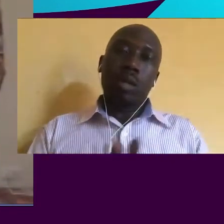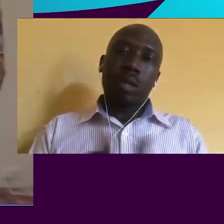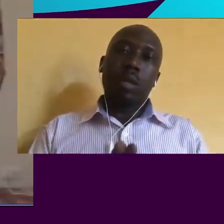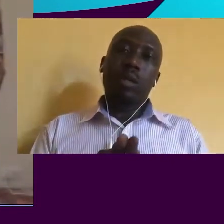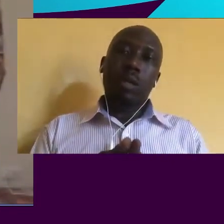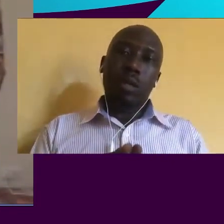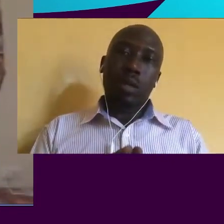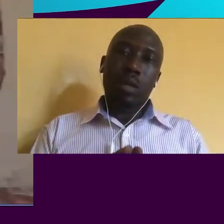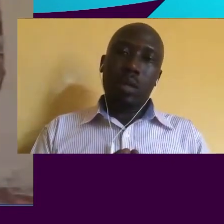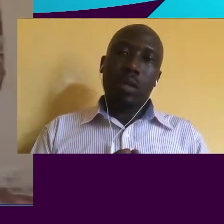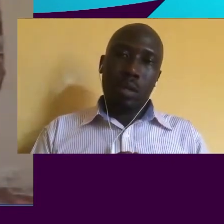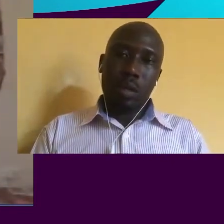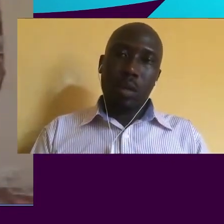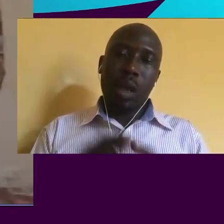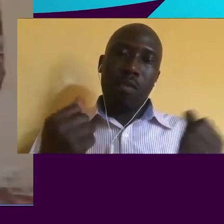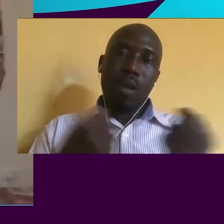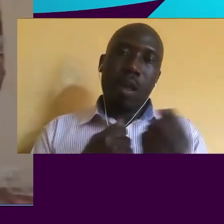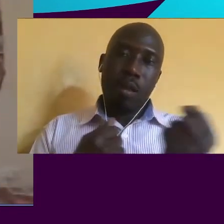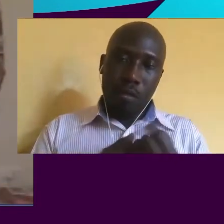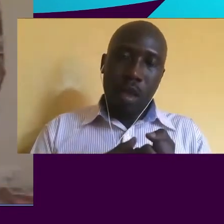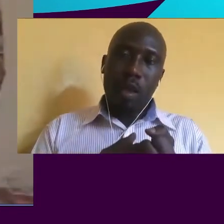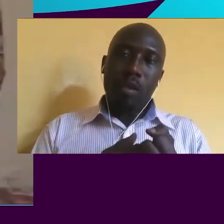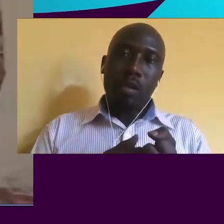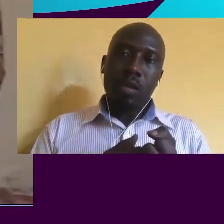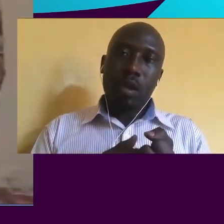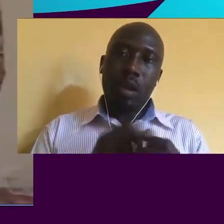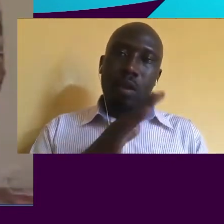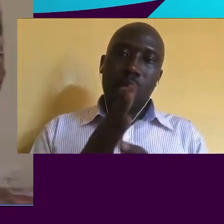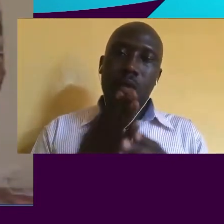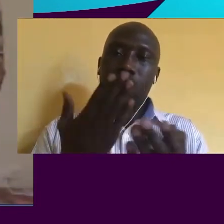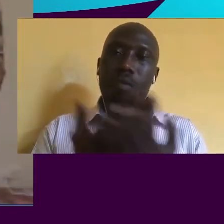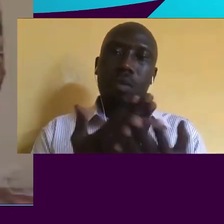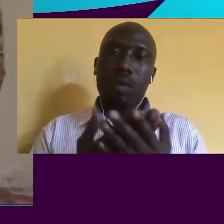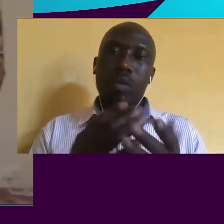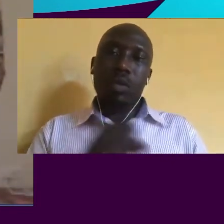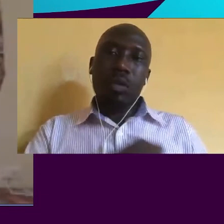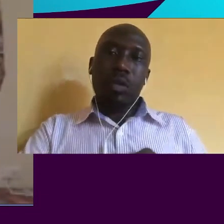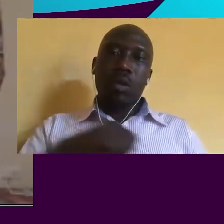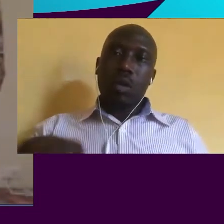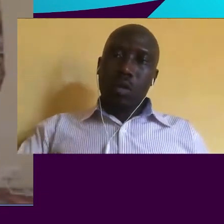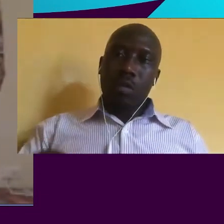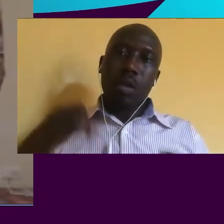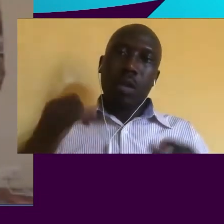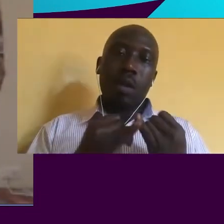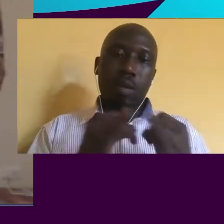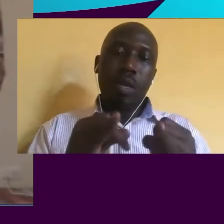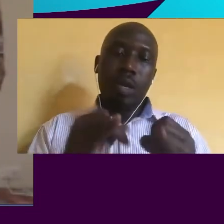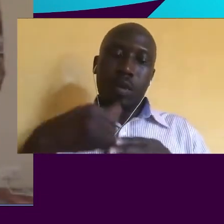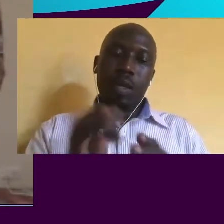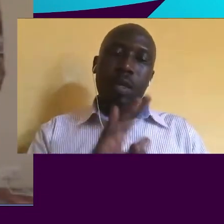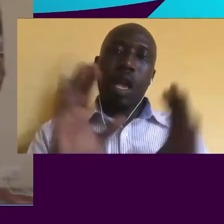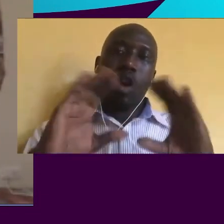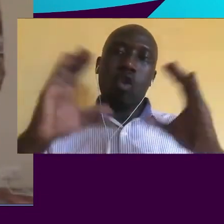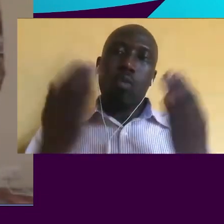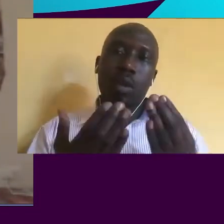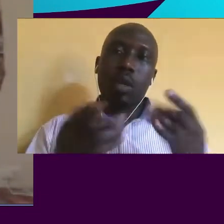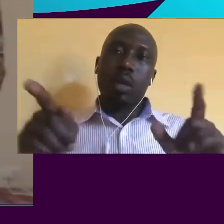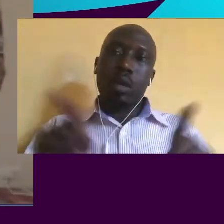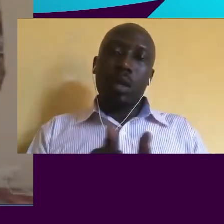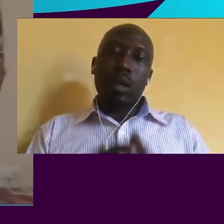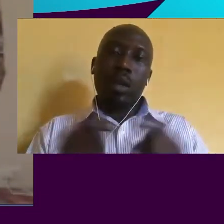these proposals for these women to then implement and lead within their communities and support gender